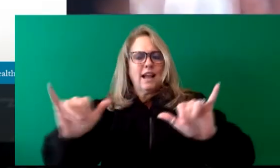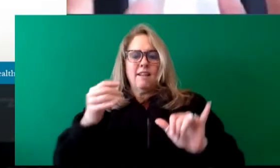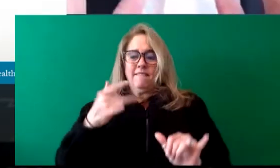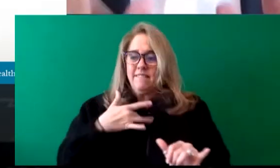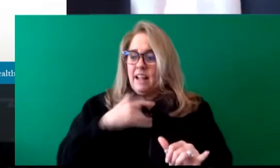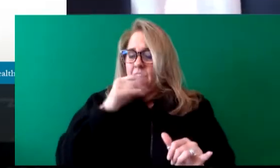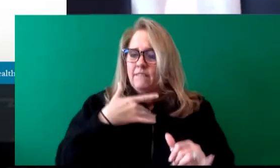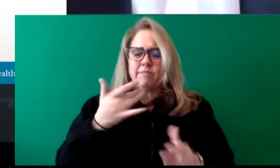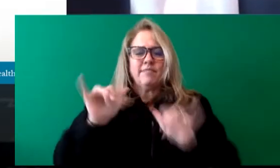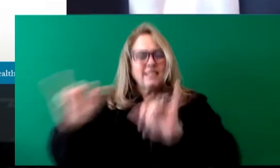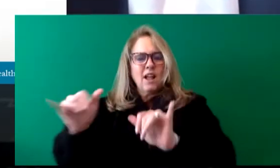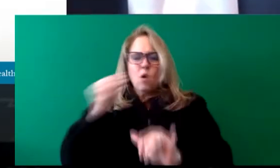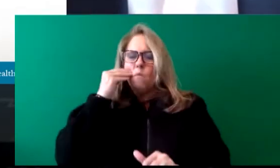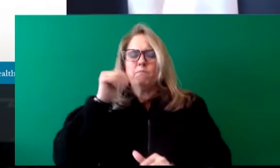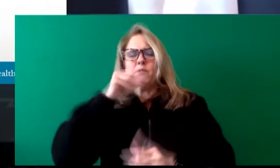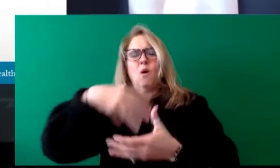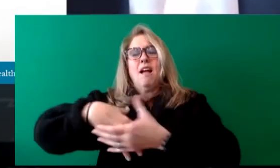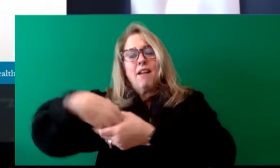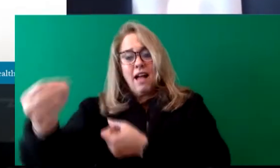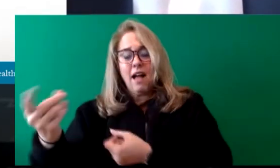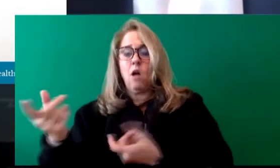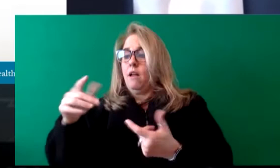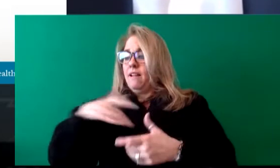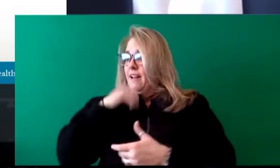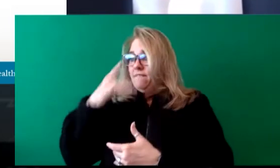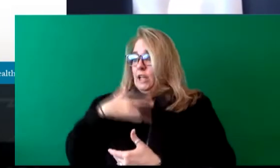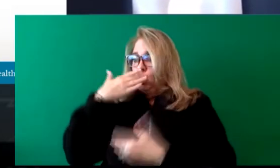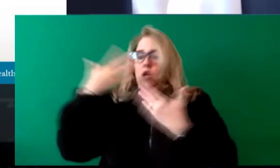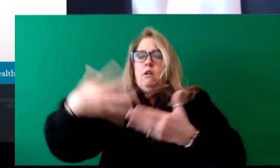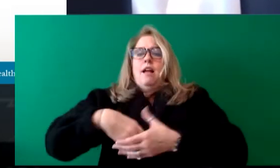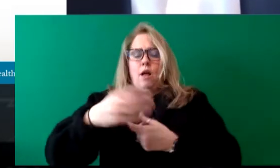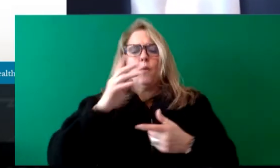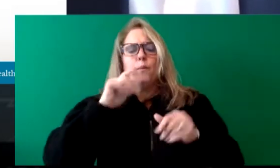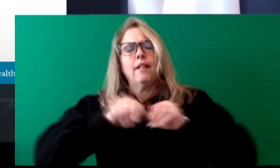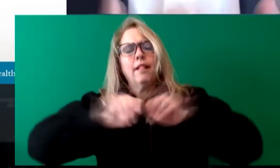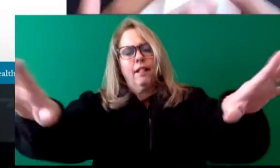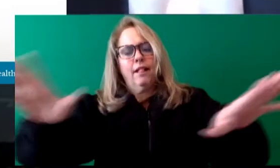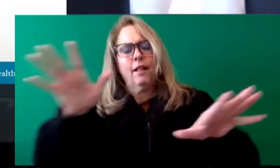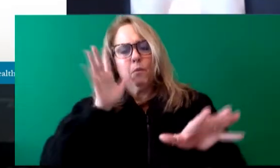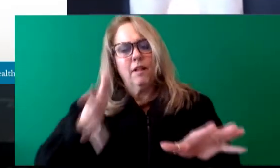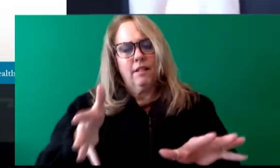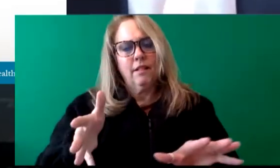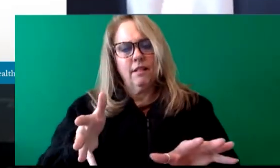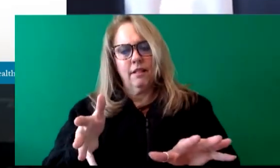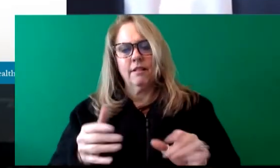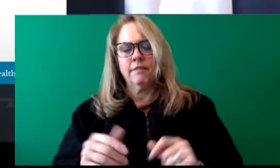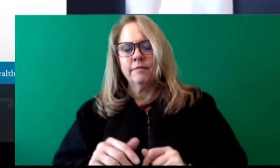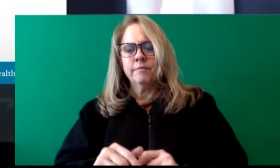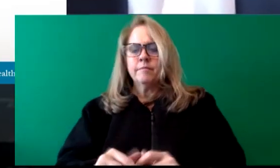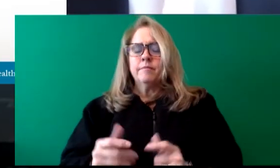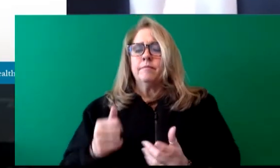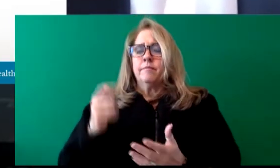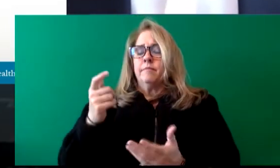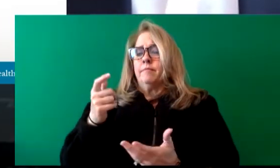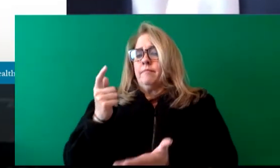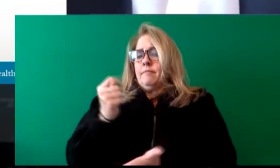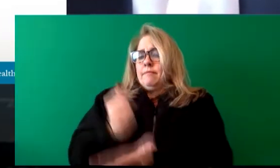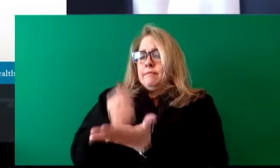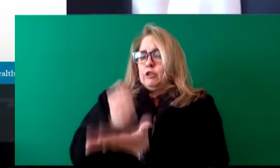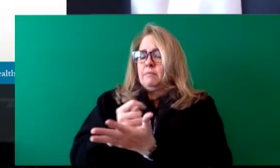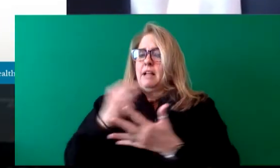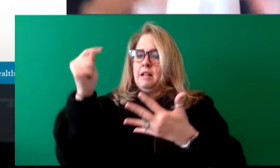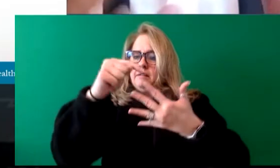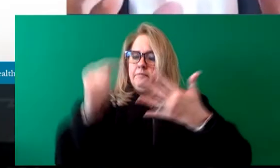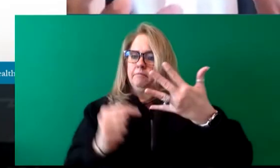spread that infection to their workplace. There are, as Diane alluded to earlier, treatment and therapeutic options are present,